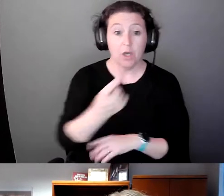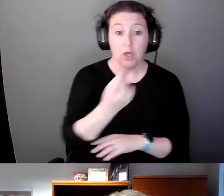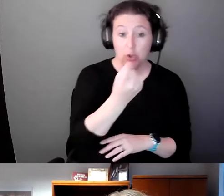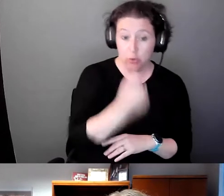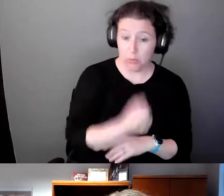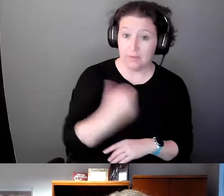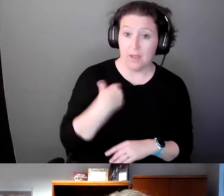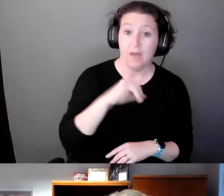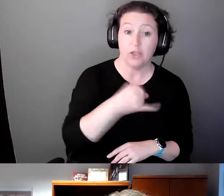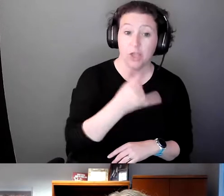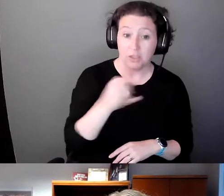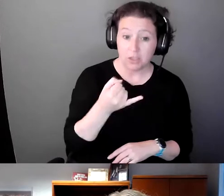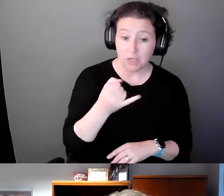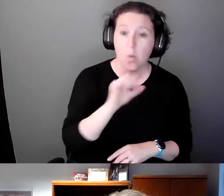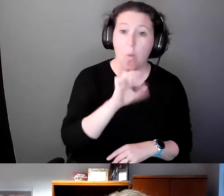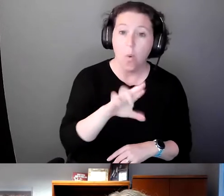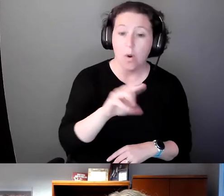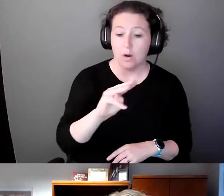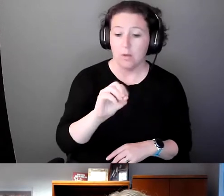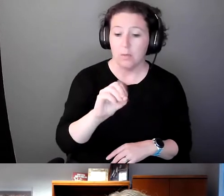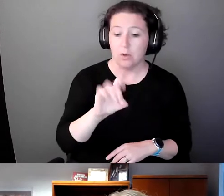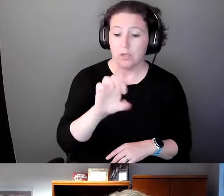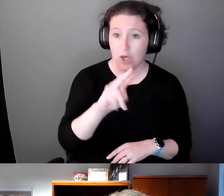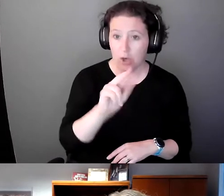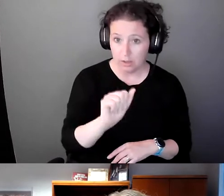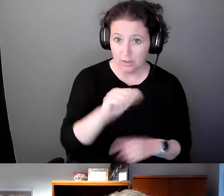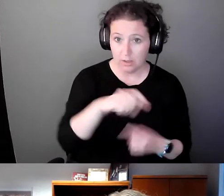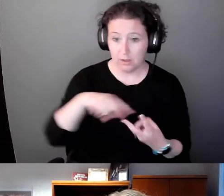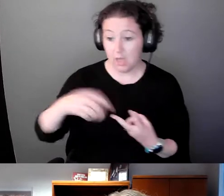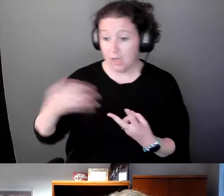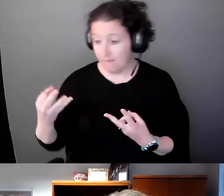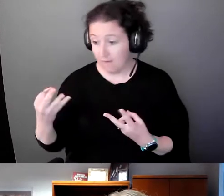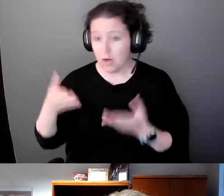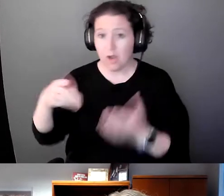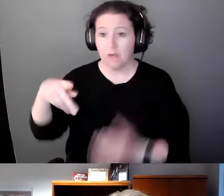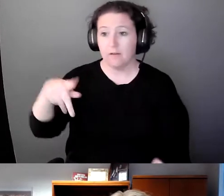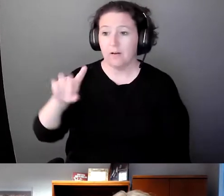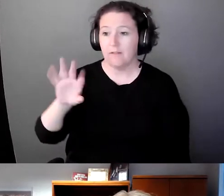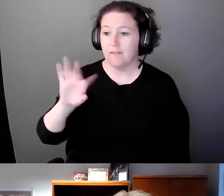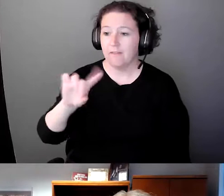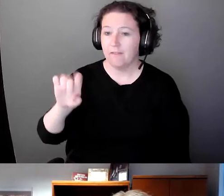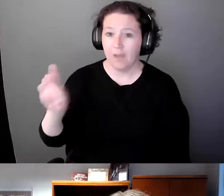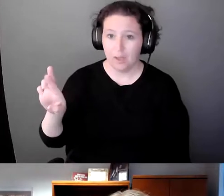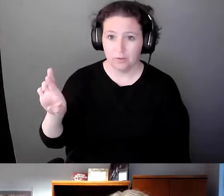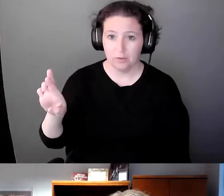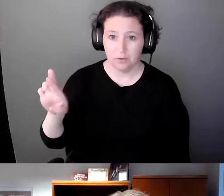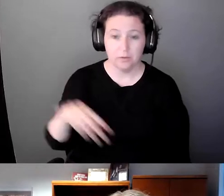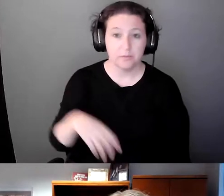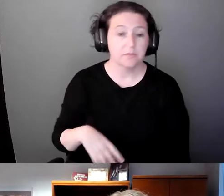Johnson or Moderna vaccine, and on Fridays, we offer Pfizer vaccine. And again, all of